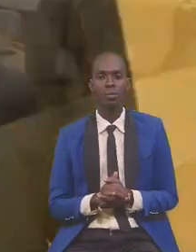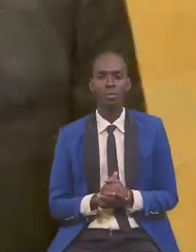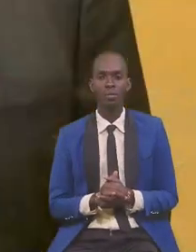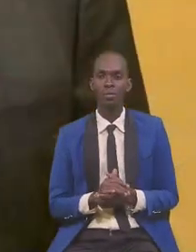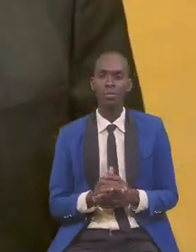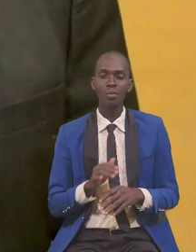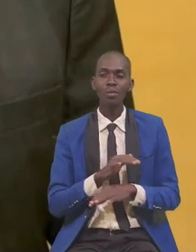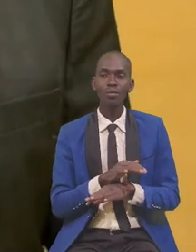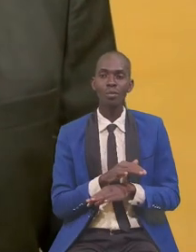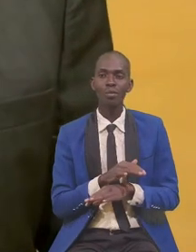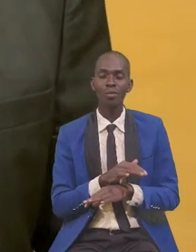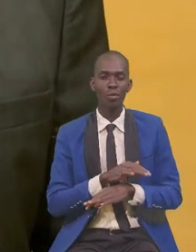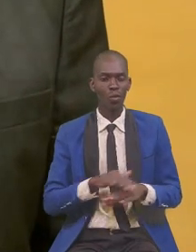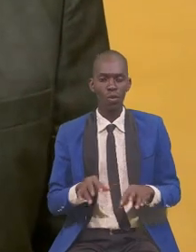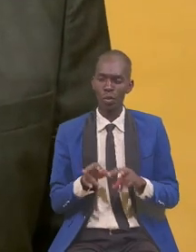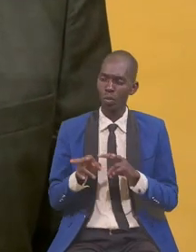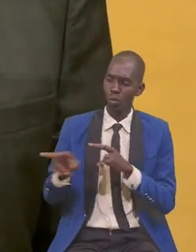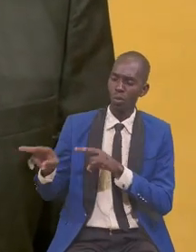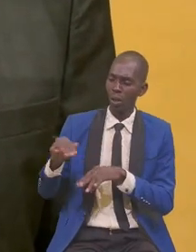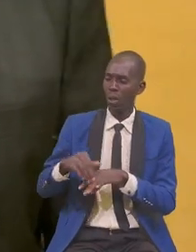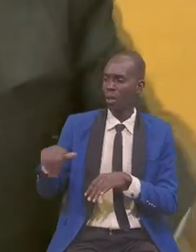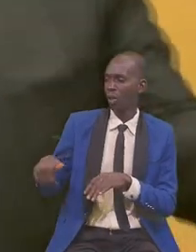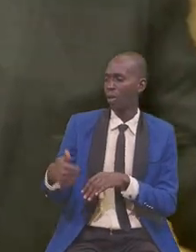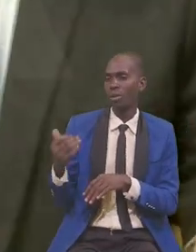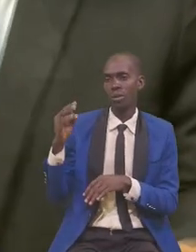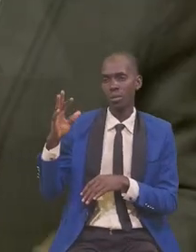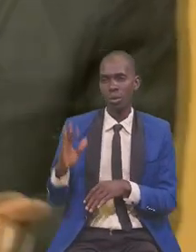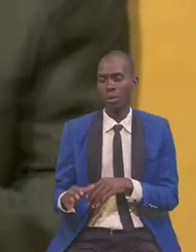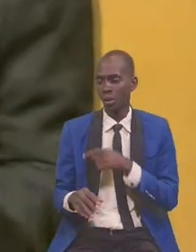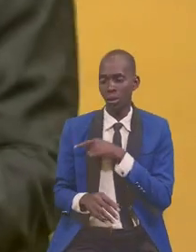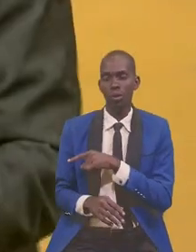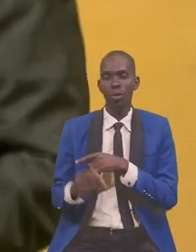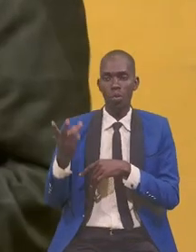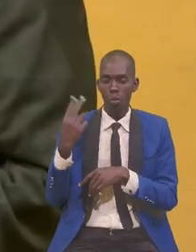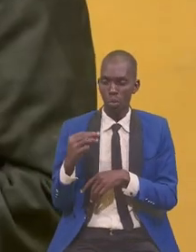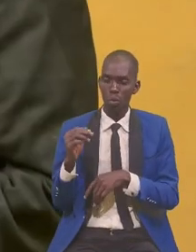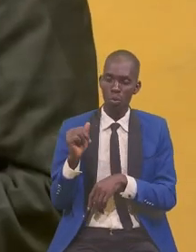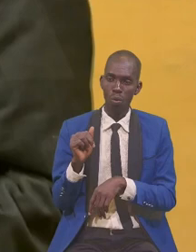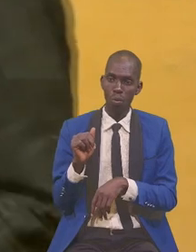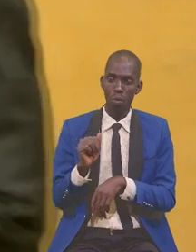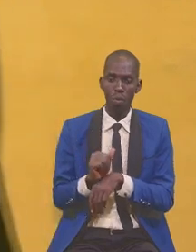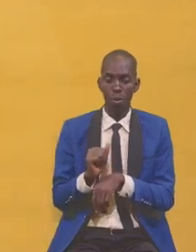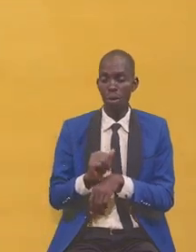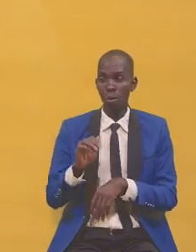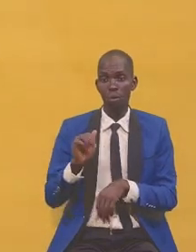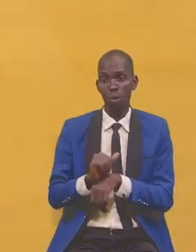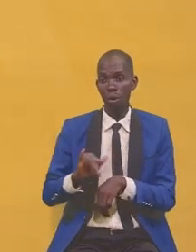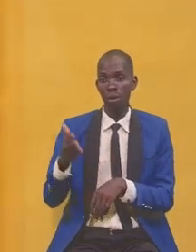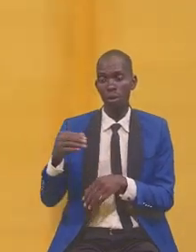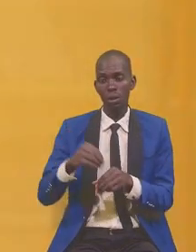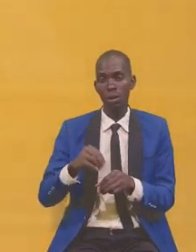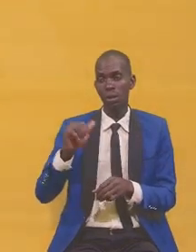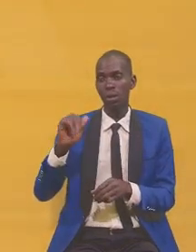Look at you know, my fellow minister. He was walking there in Acts chapter 5, and